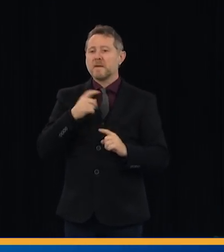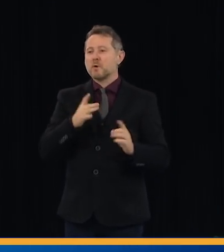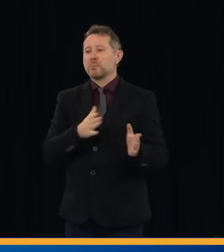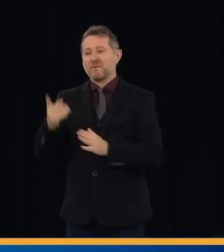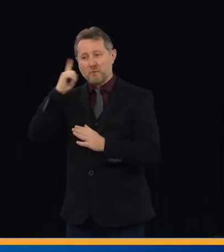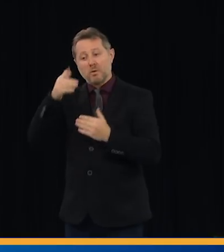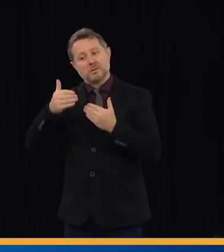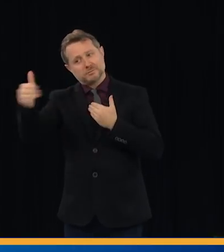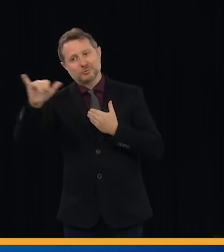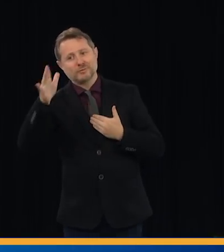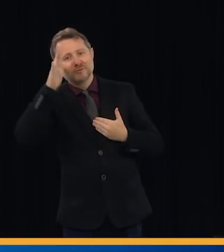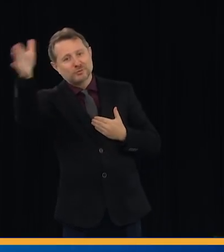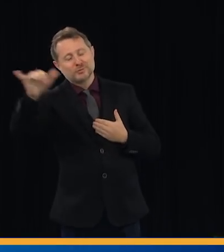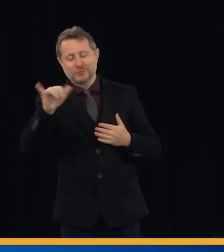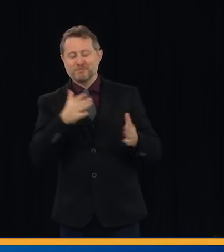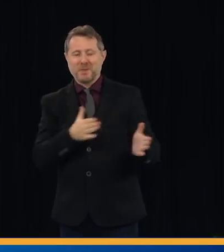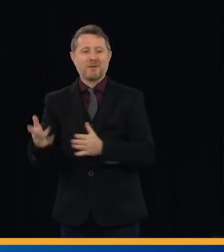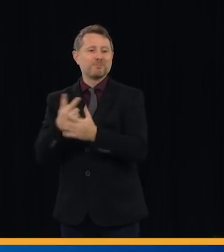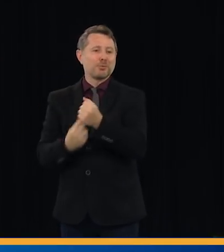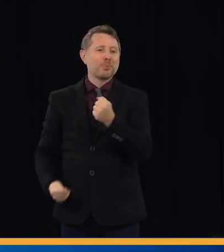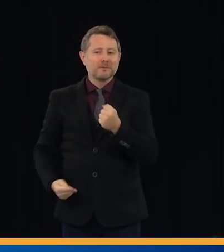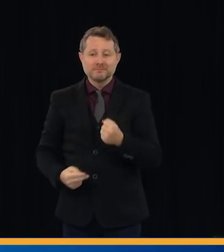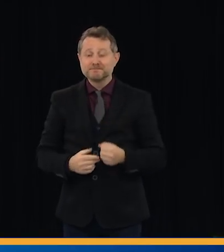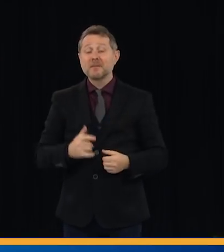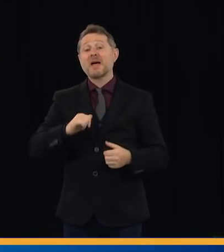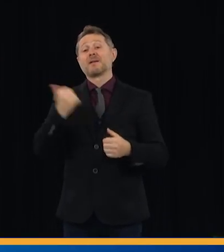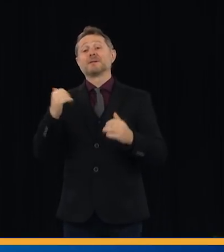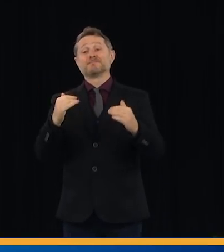again. Also, we have to plan forward on testing.